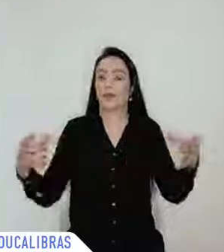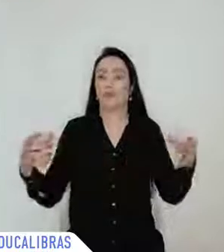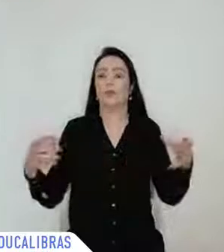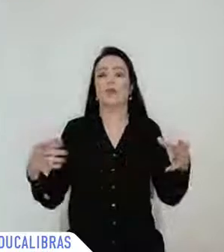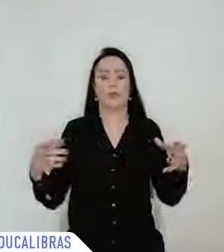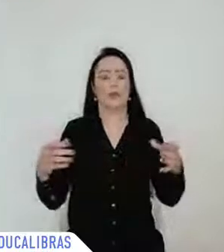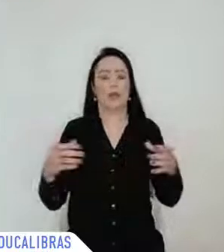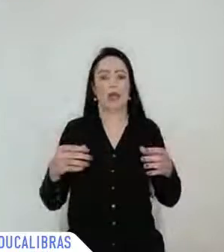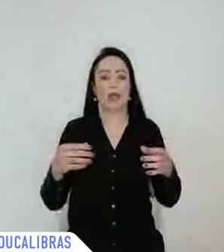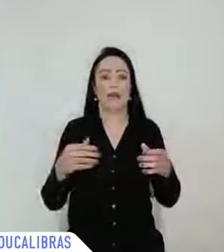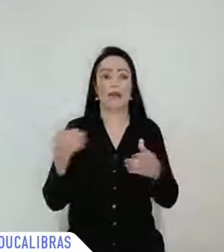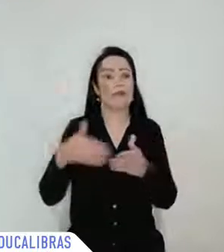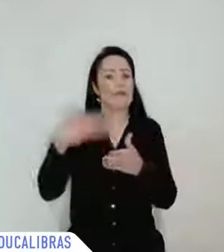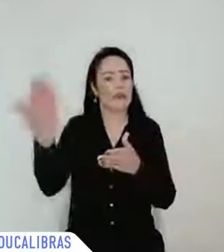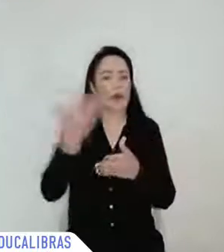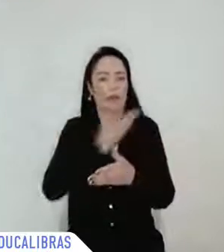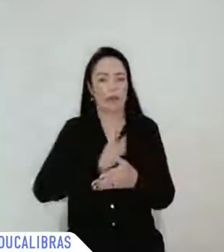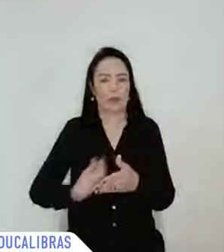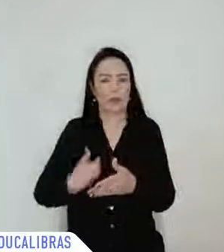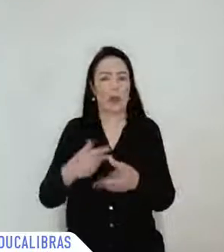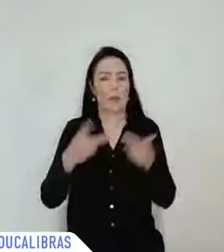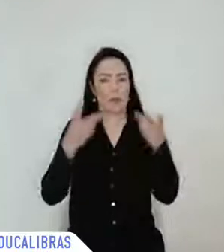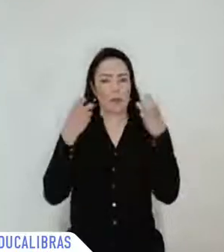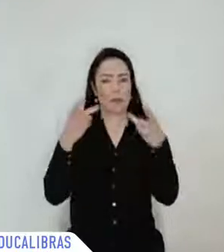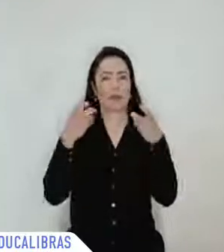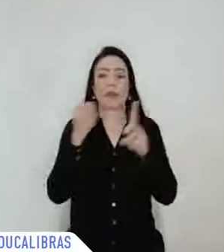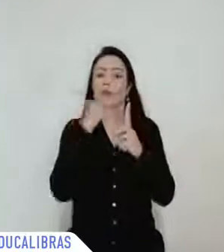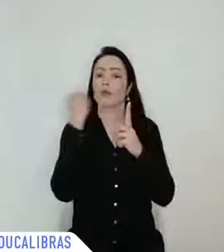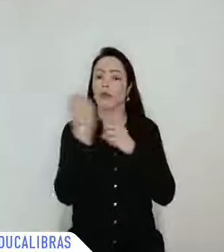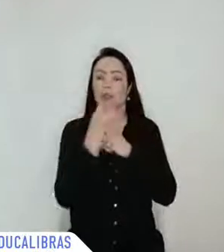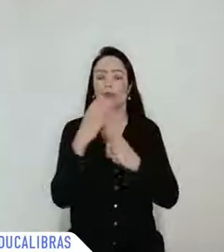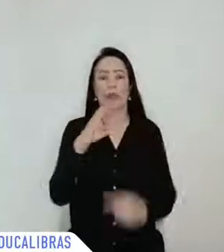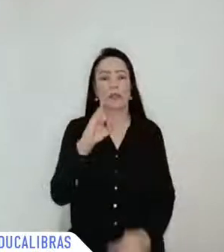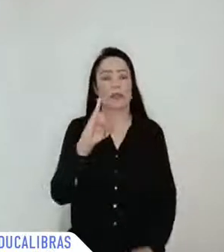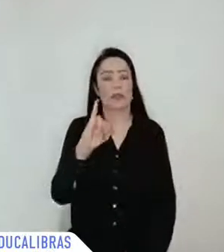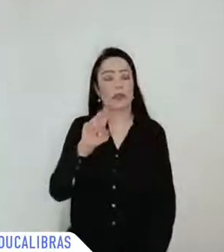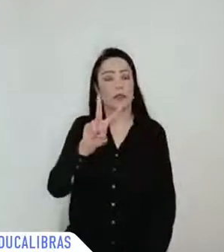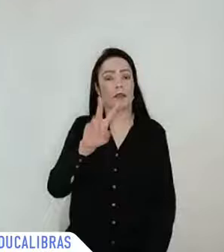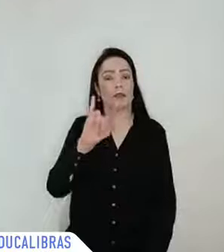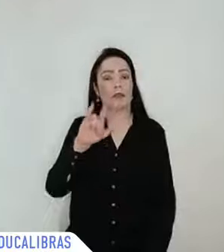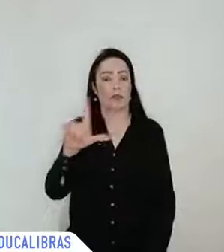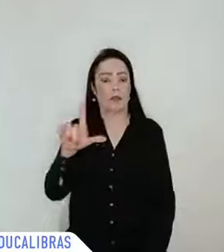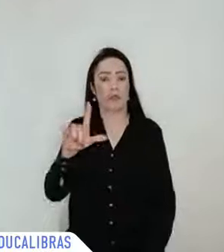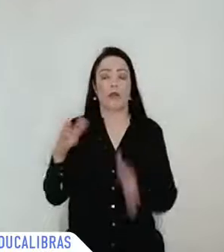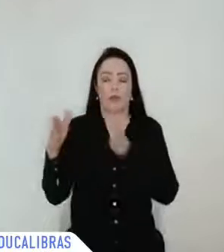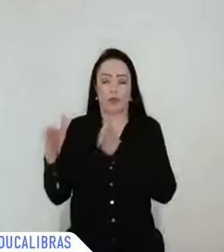municipal level. We have some actions in that sense also.